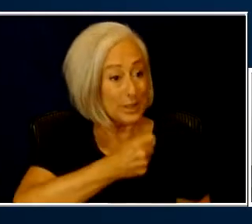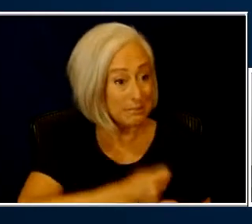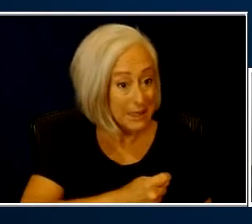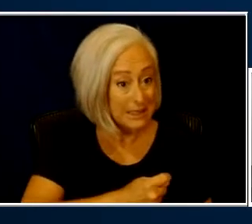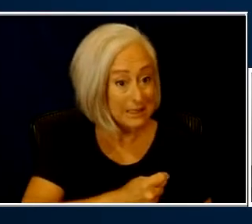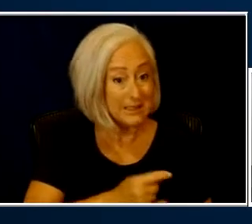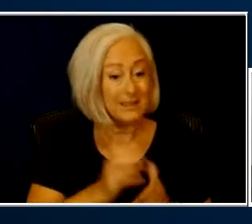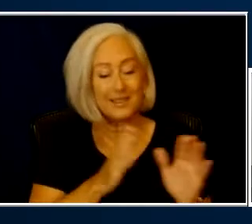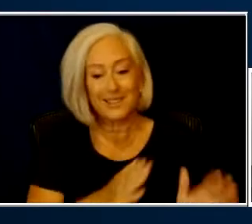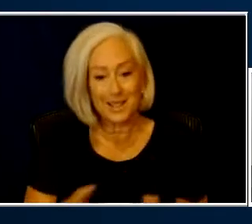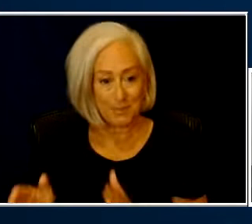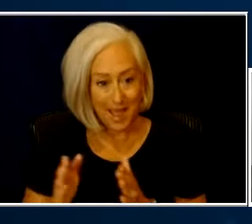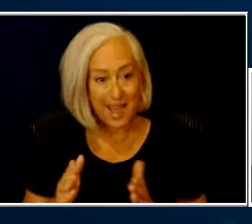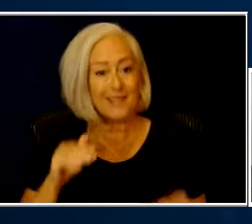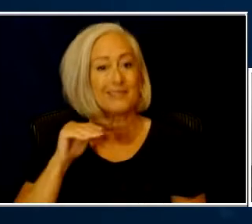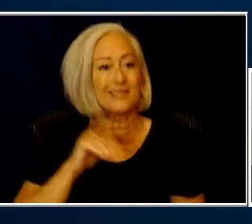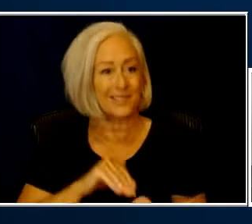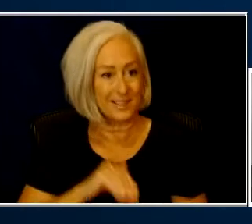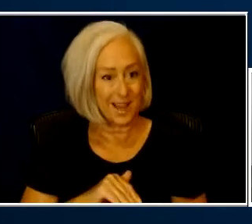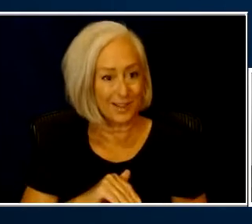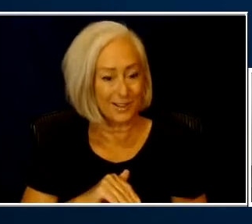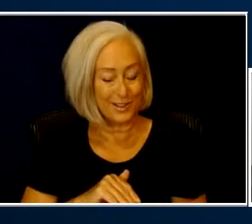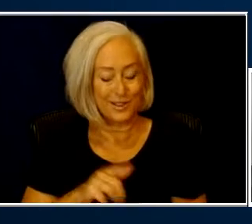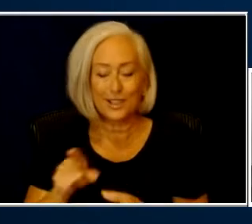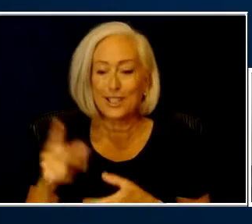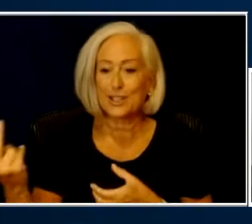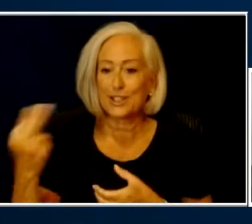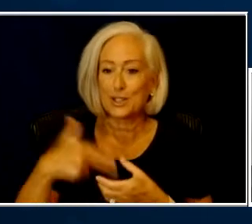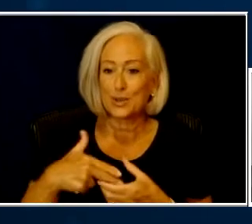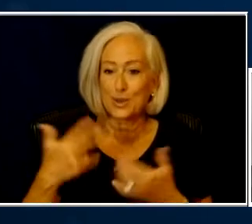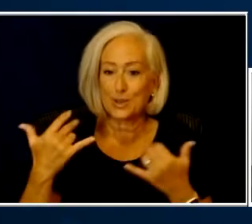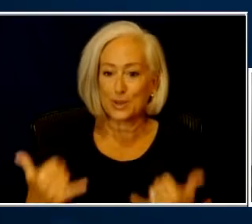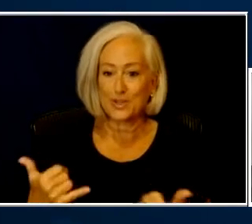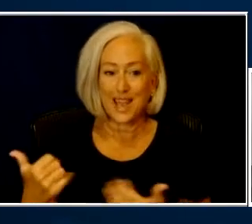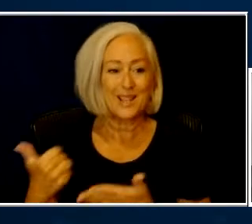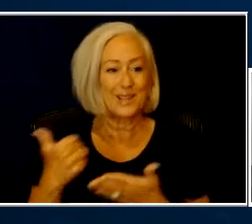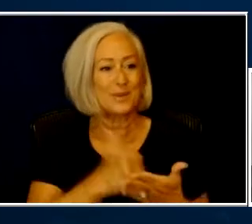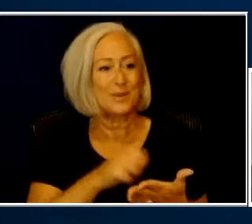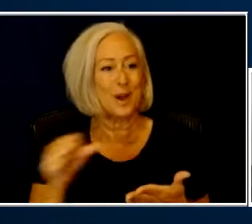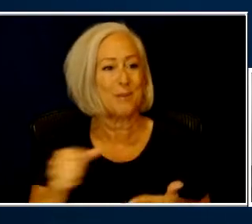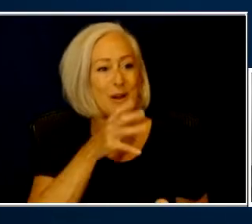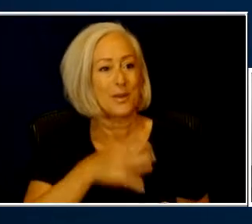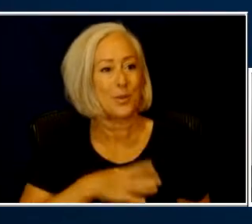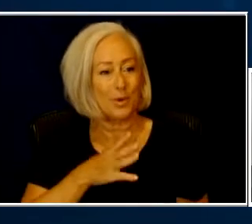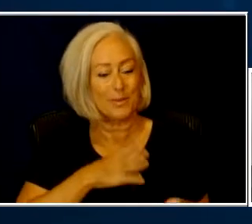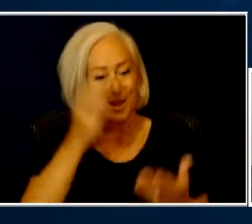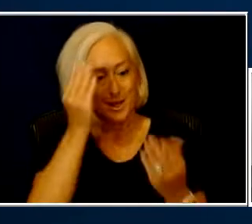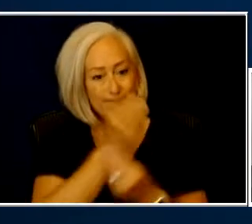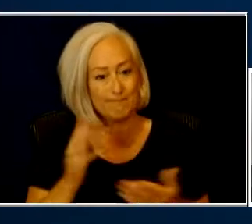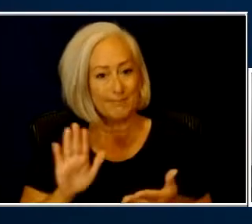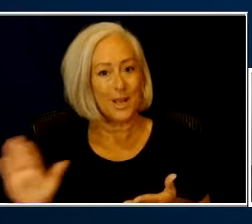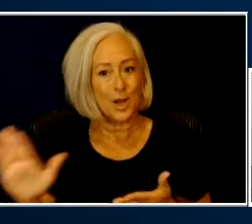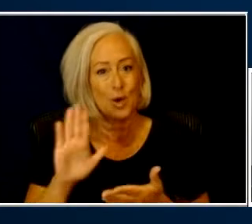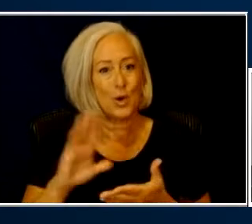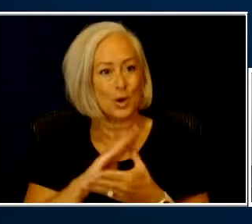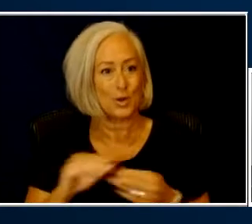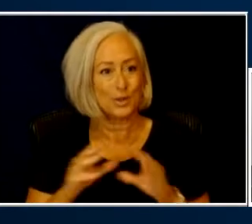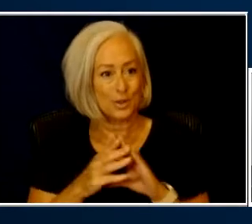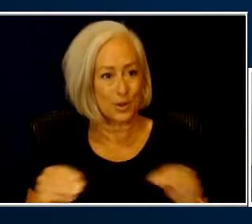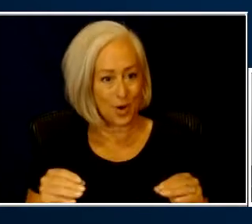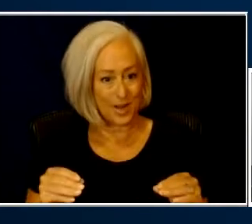ovarian cancer and how she's helping other women with her story. Plus, it's her doctor with us today, who she calls her